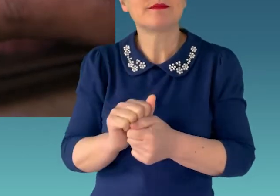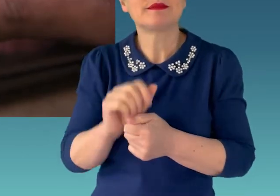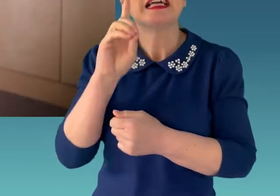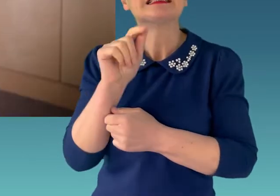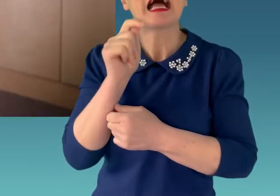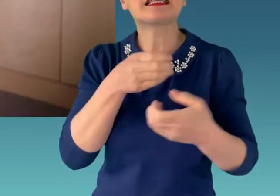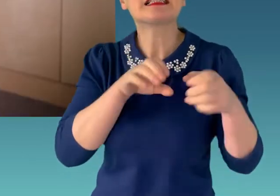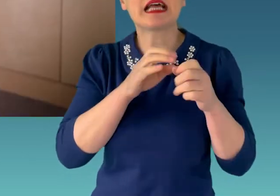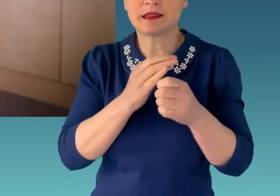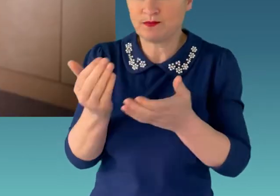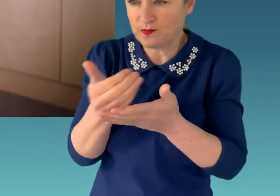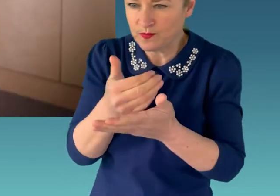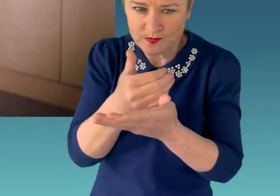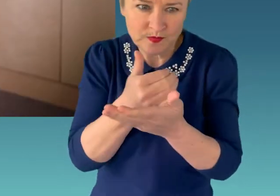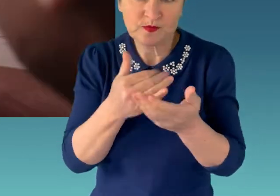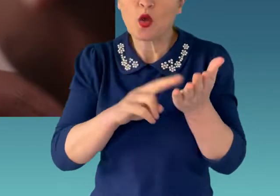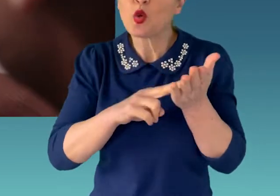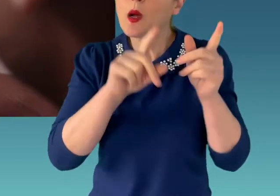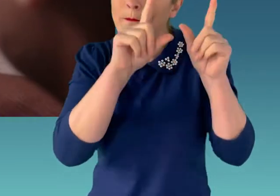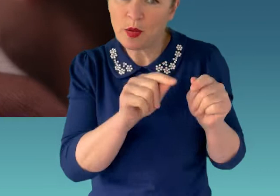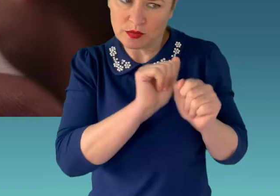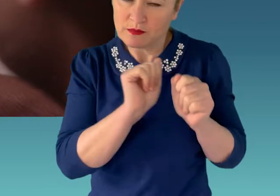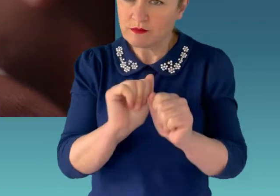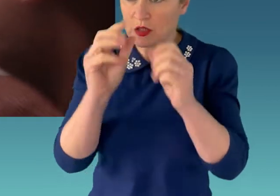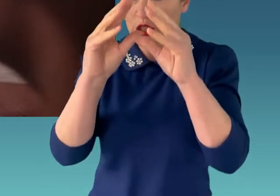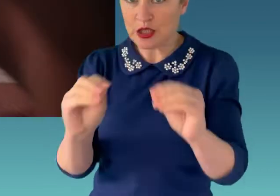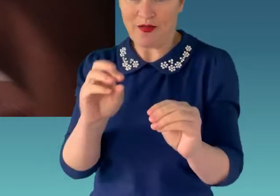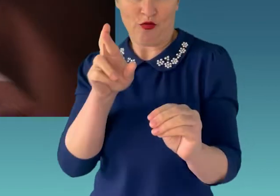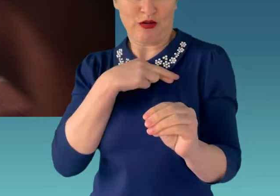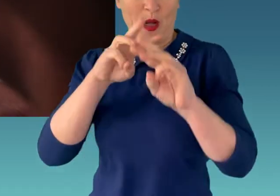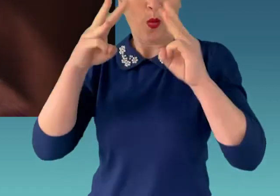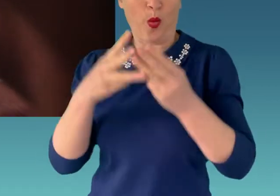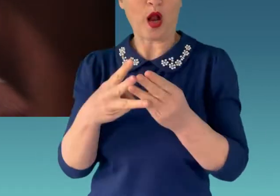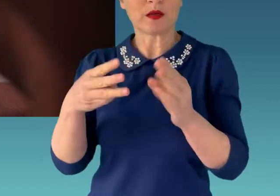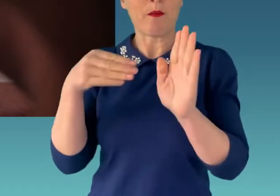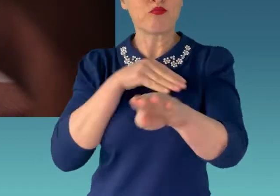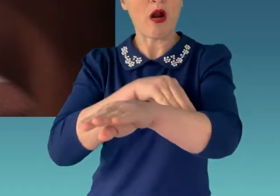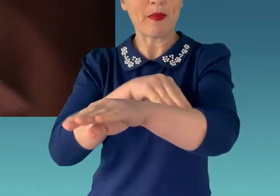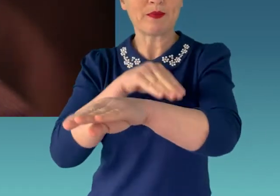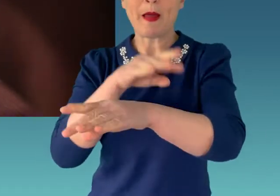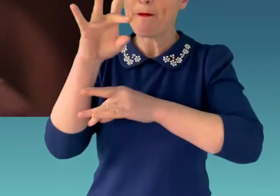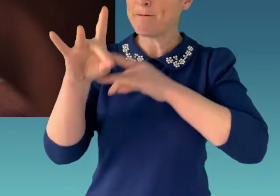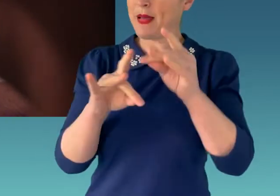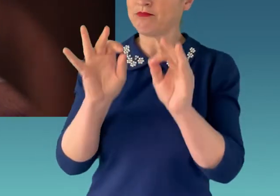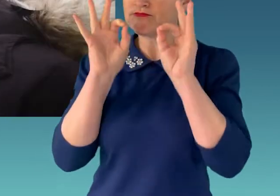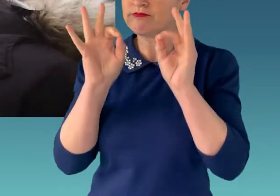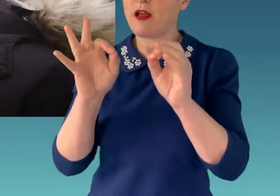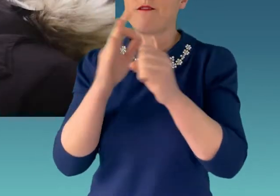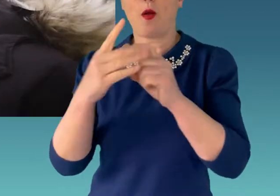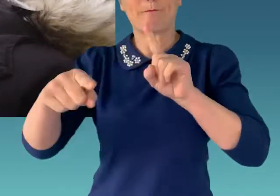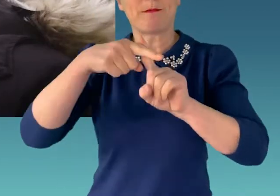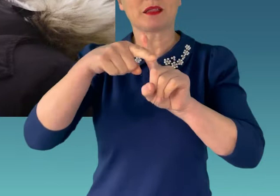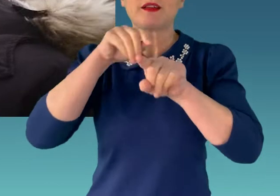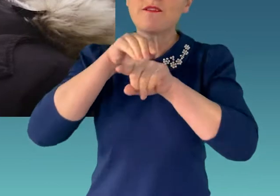and artificial intelligence to solve real-world problems that help us make better decisions that have a positive impact on people's lives. We